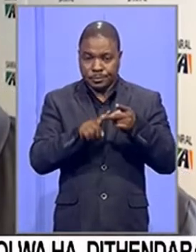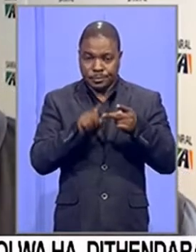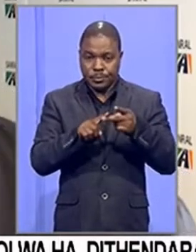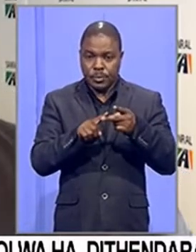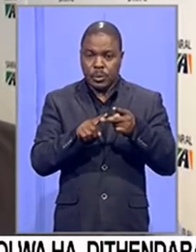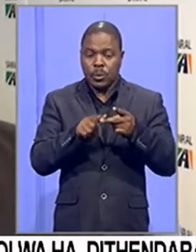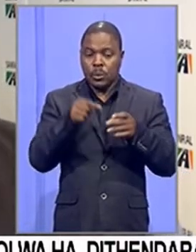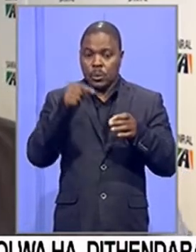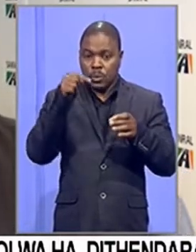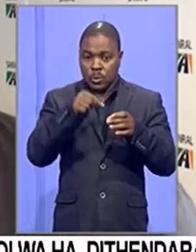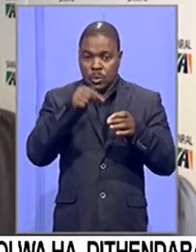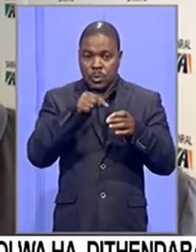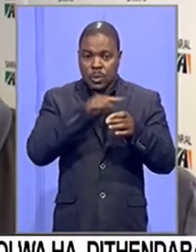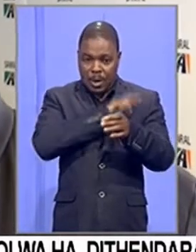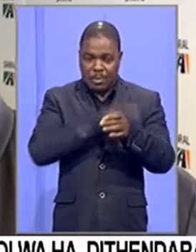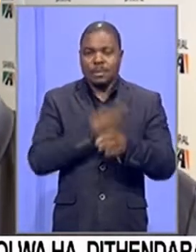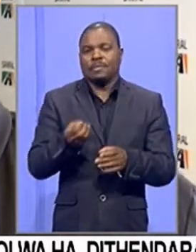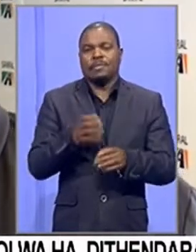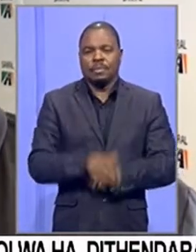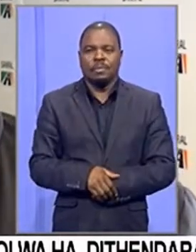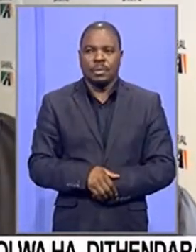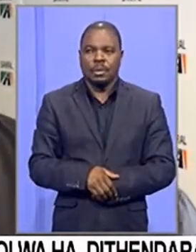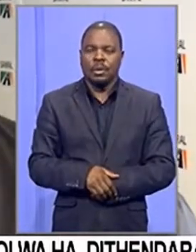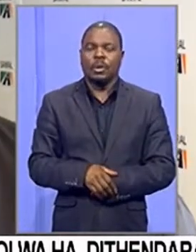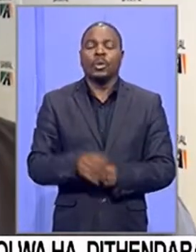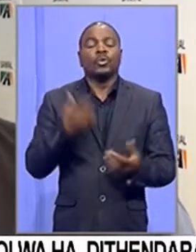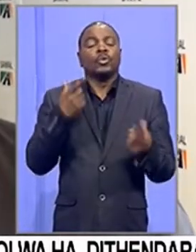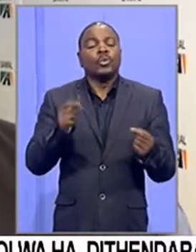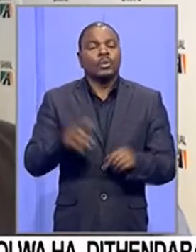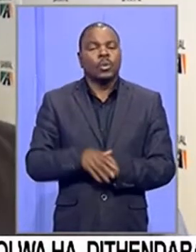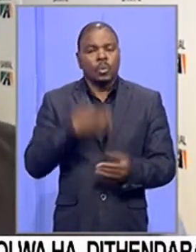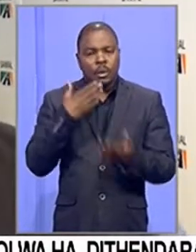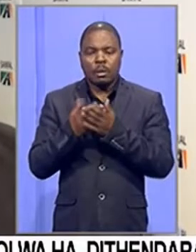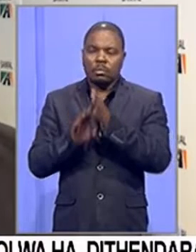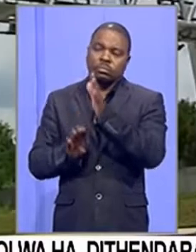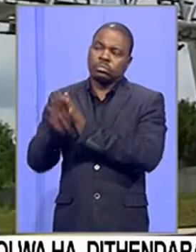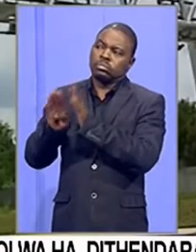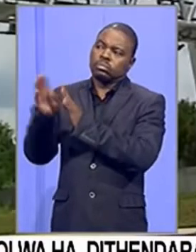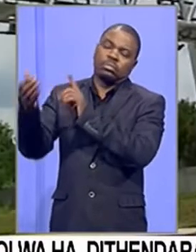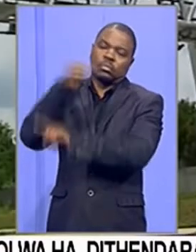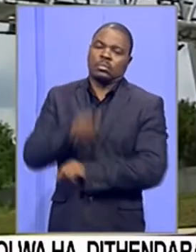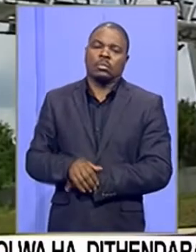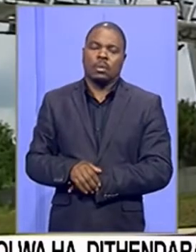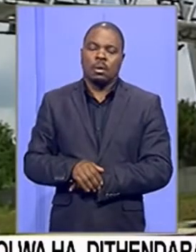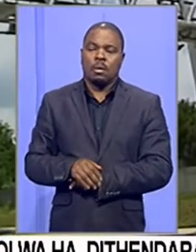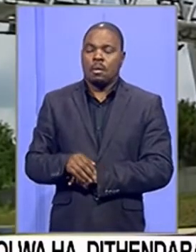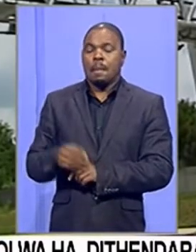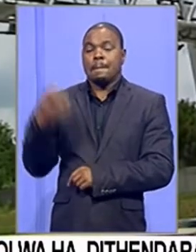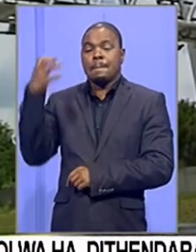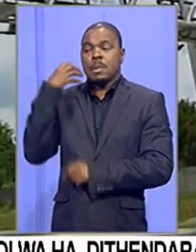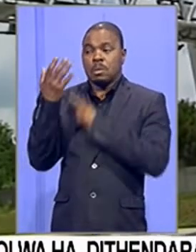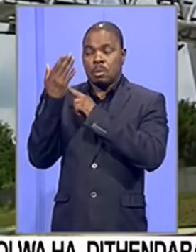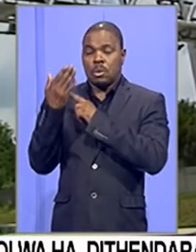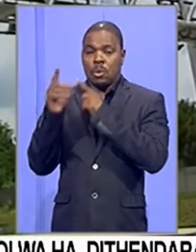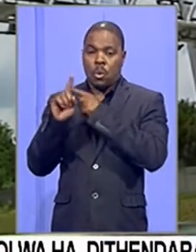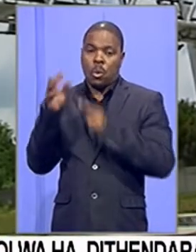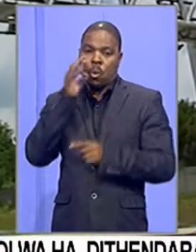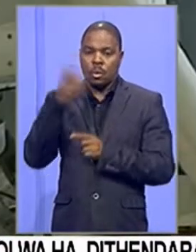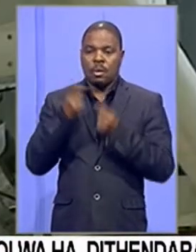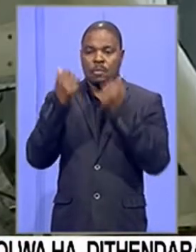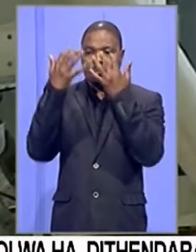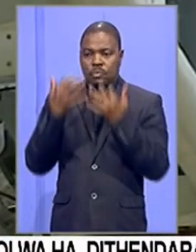the capacity to bring us to where we want to get to. Mballo o qetelletse ka hore leabo la ditekanyetso tsa